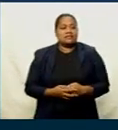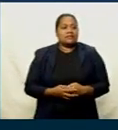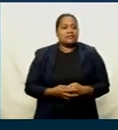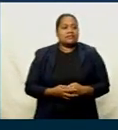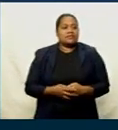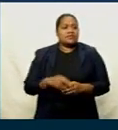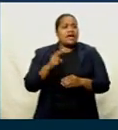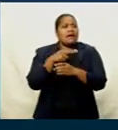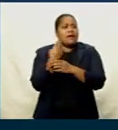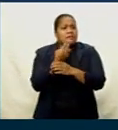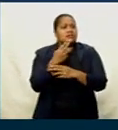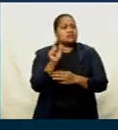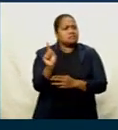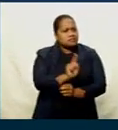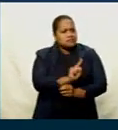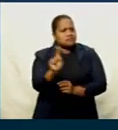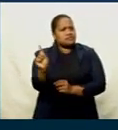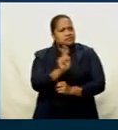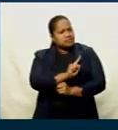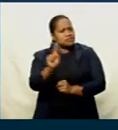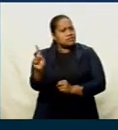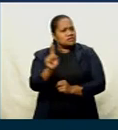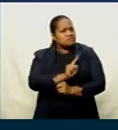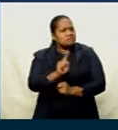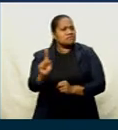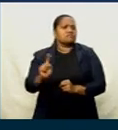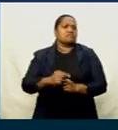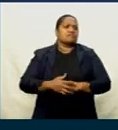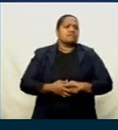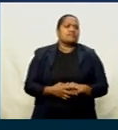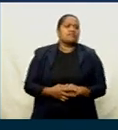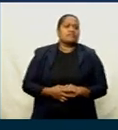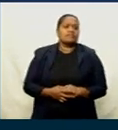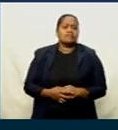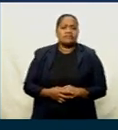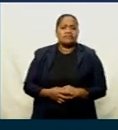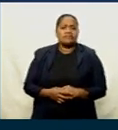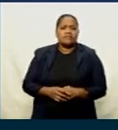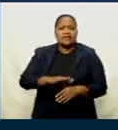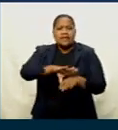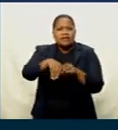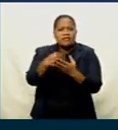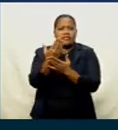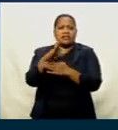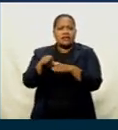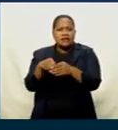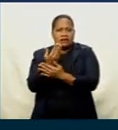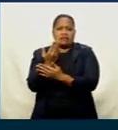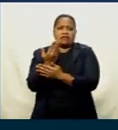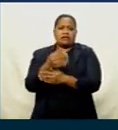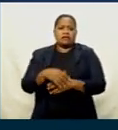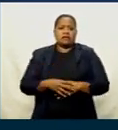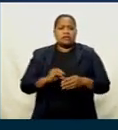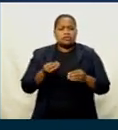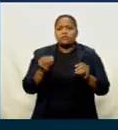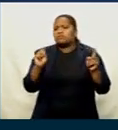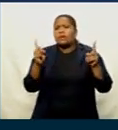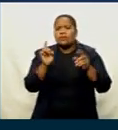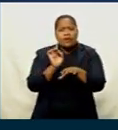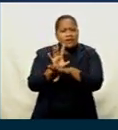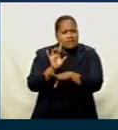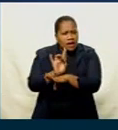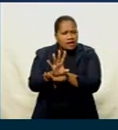coming in and out, and it's not just they are coming in and out every day. So what we have been advising and